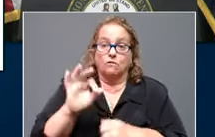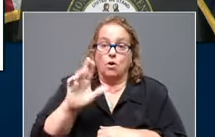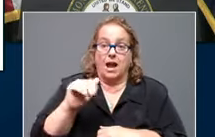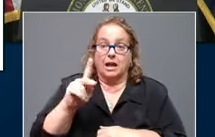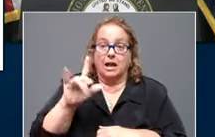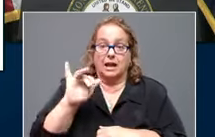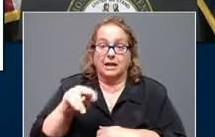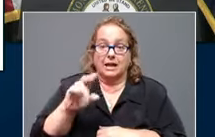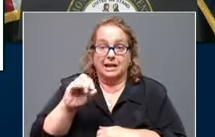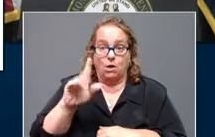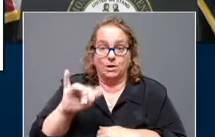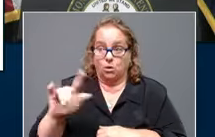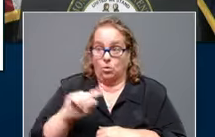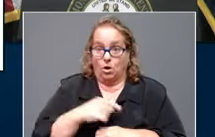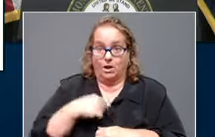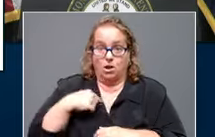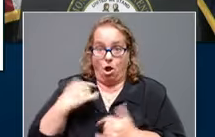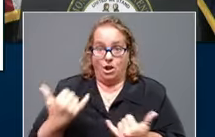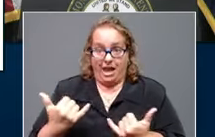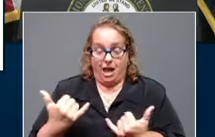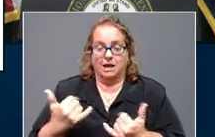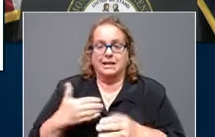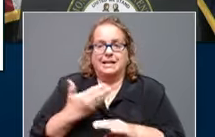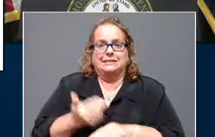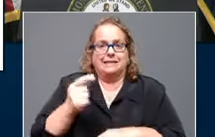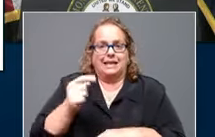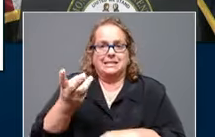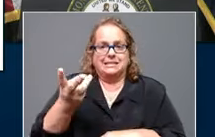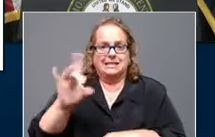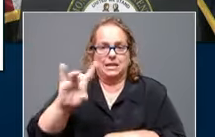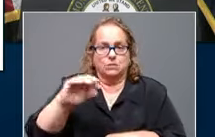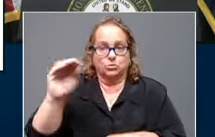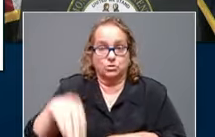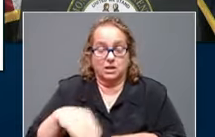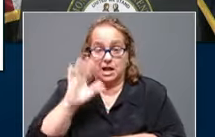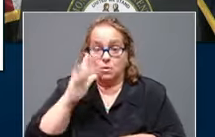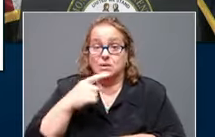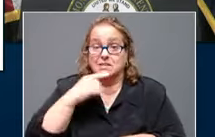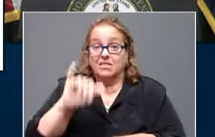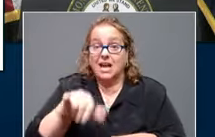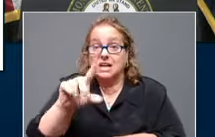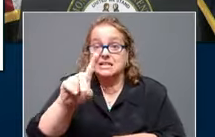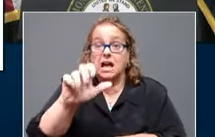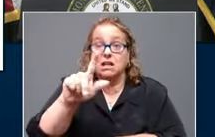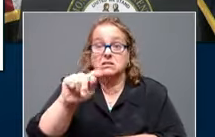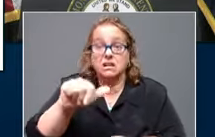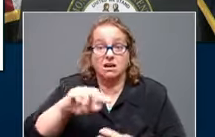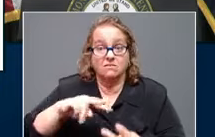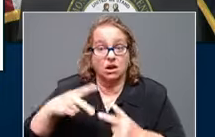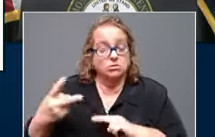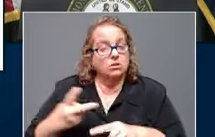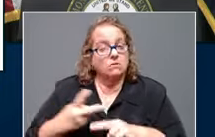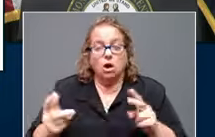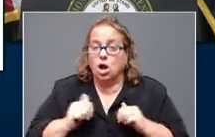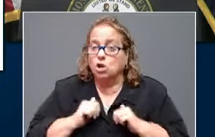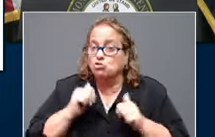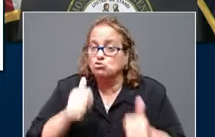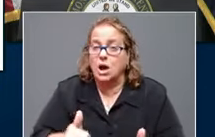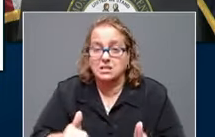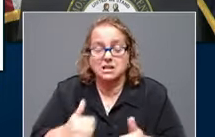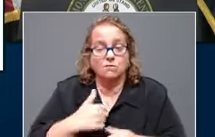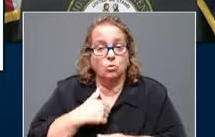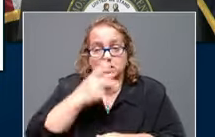means we have got to keep pushing and we have to keep going. I want to break down, again, we always talk